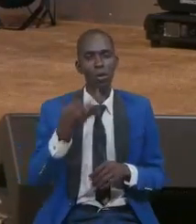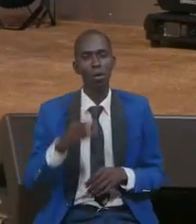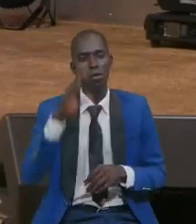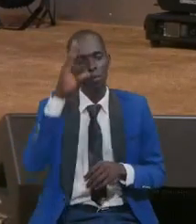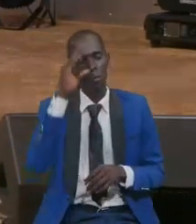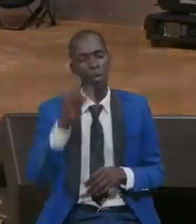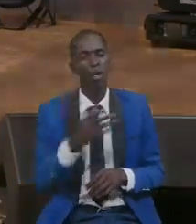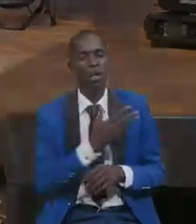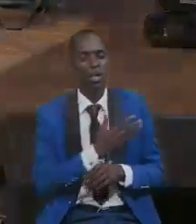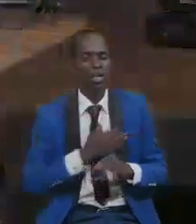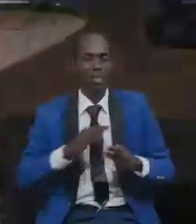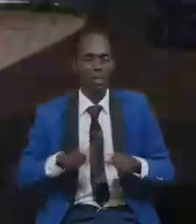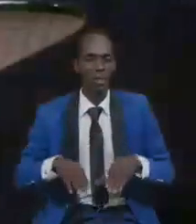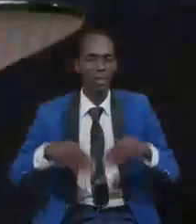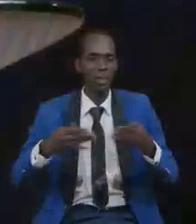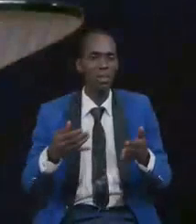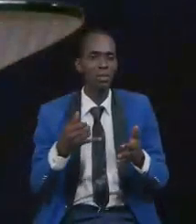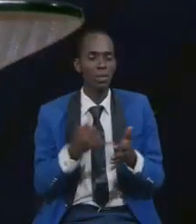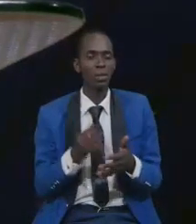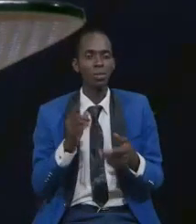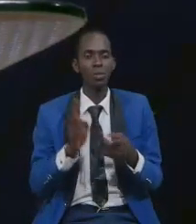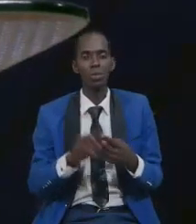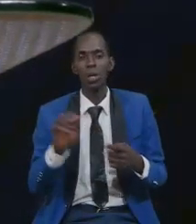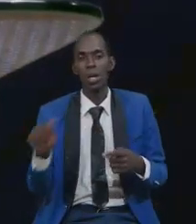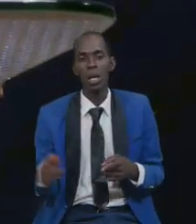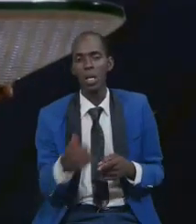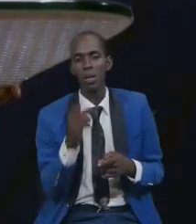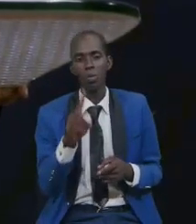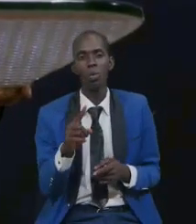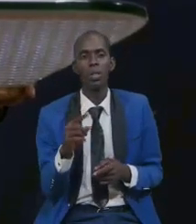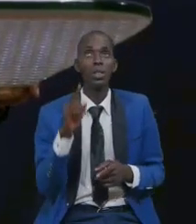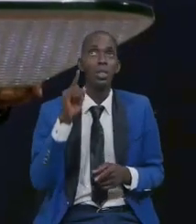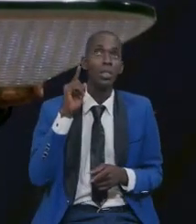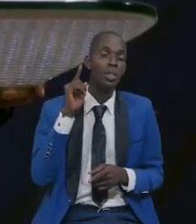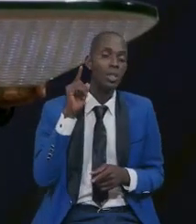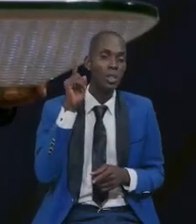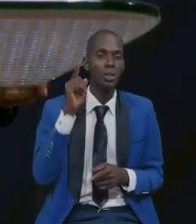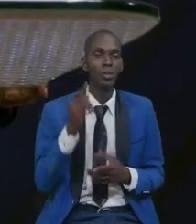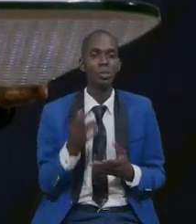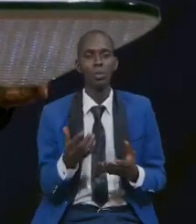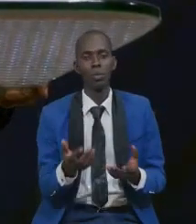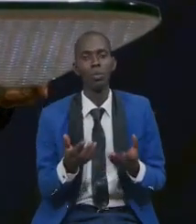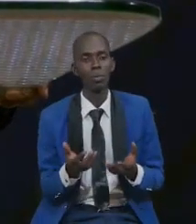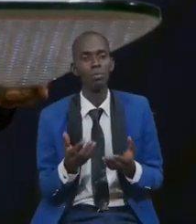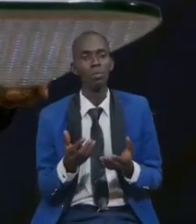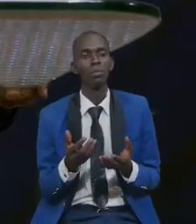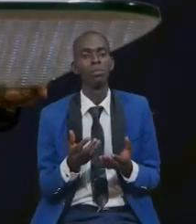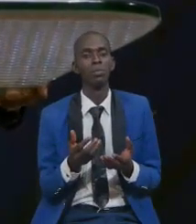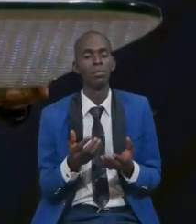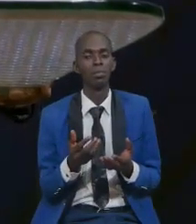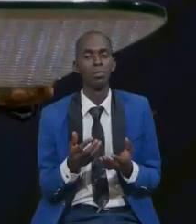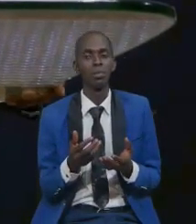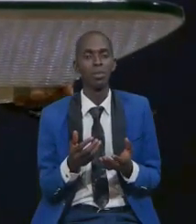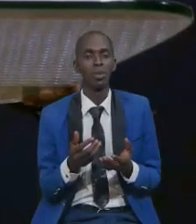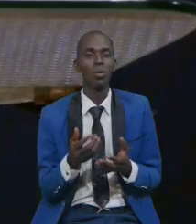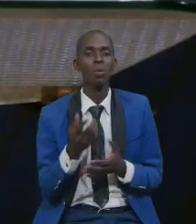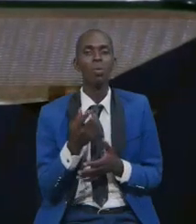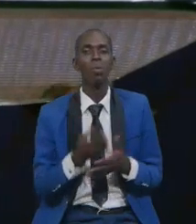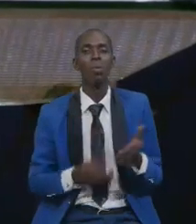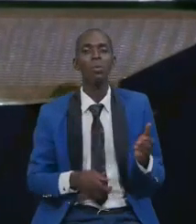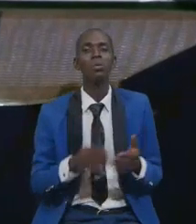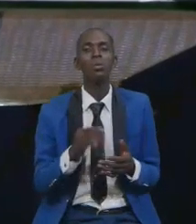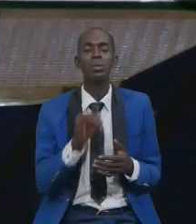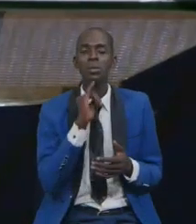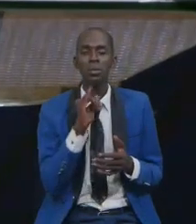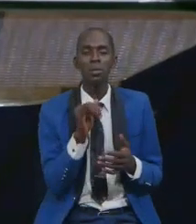and giveth it to whomsoever he will. What hast thou that you have not